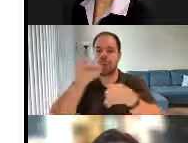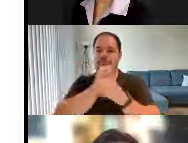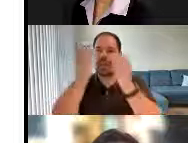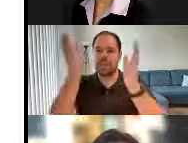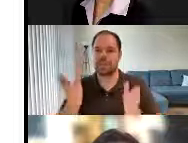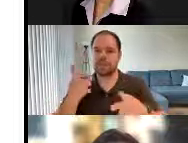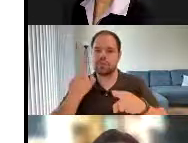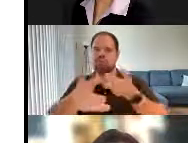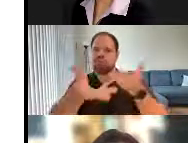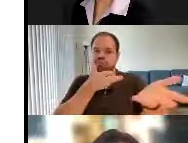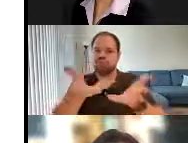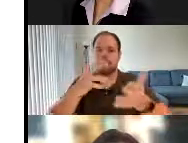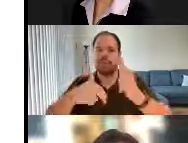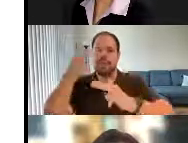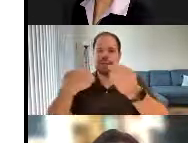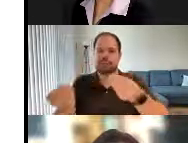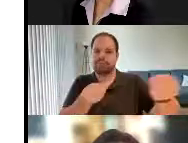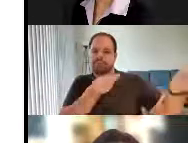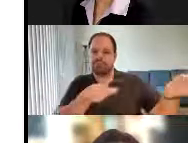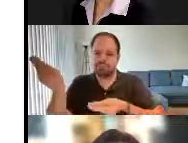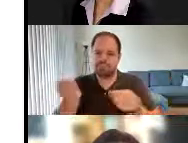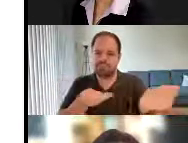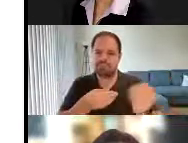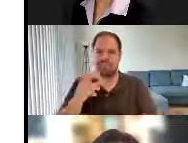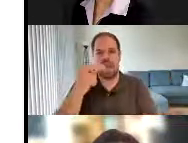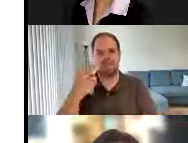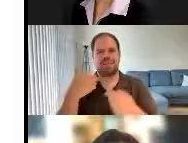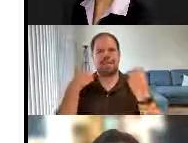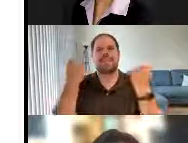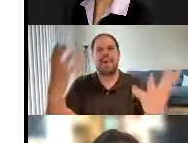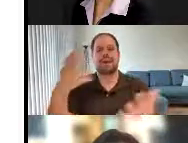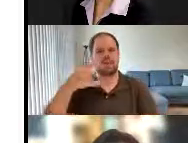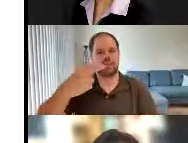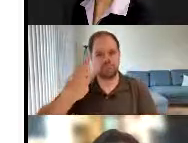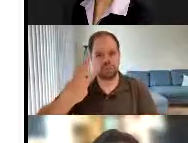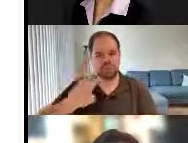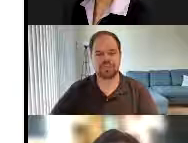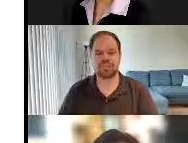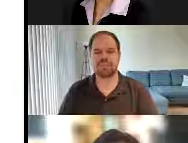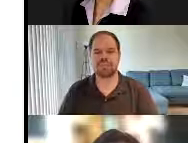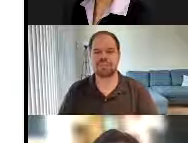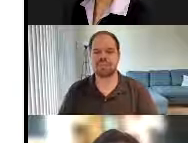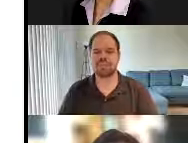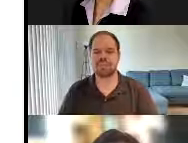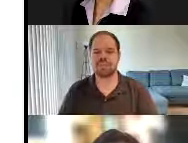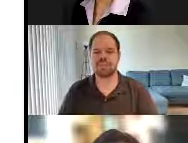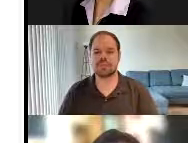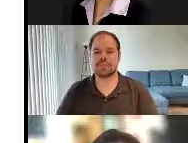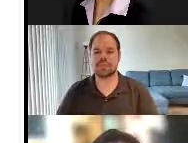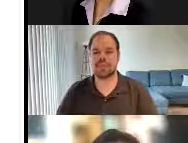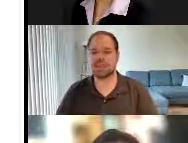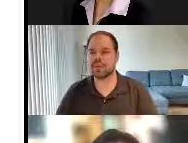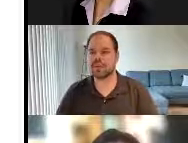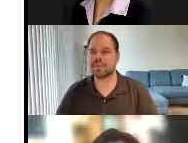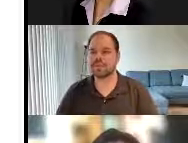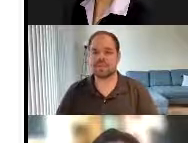I also encourage you to work with community health workers to encourage those communities to come in. There are many community health